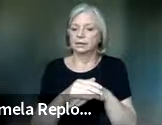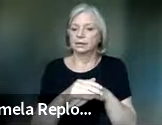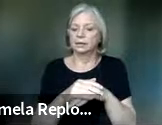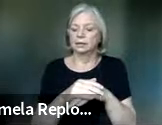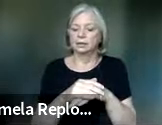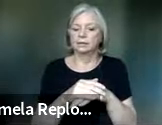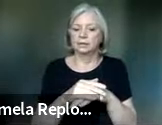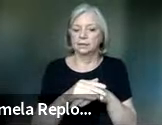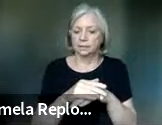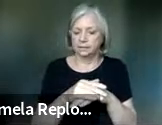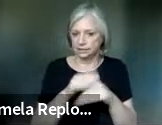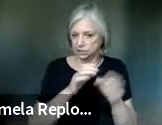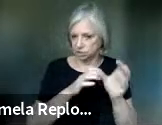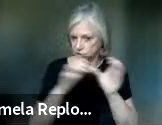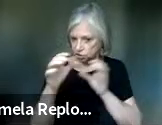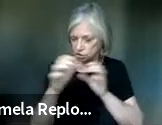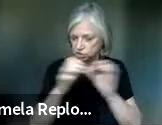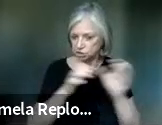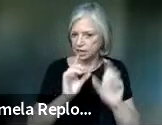right now.